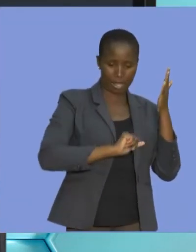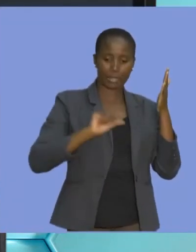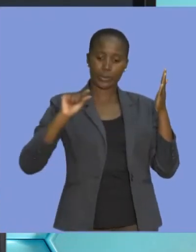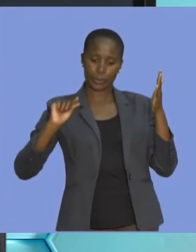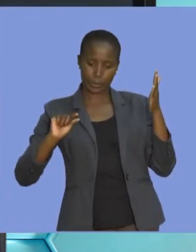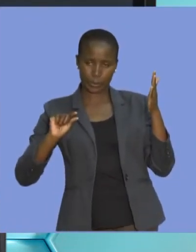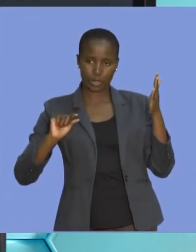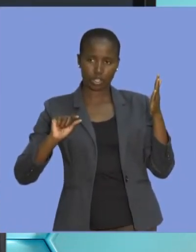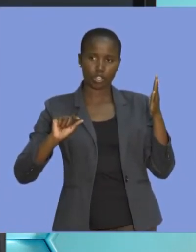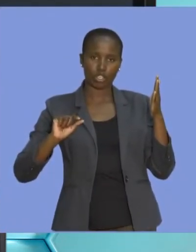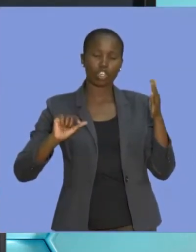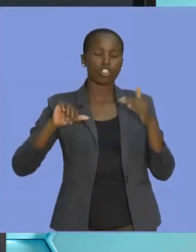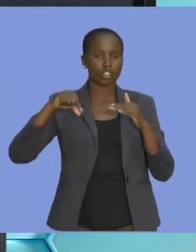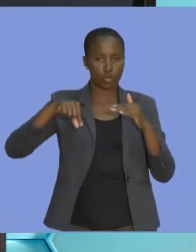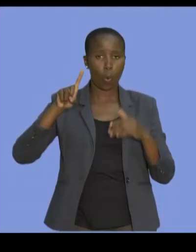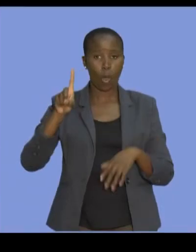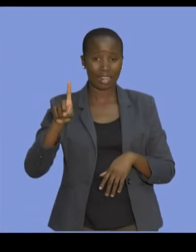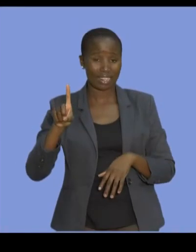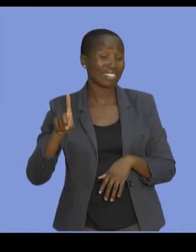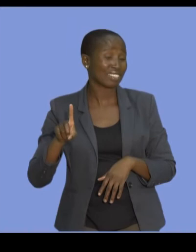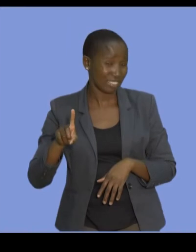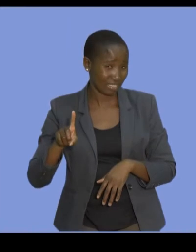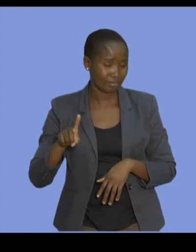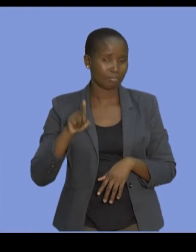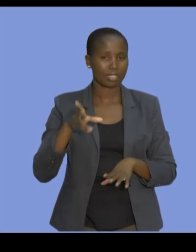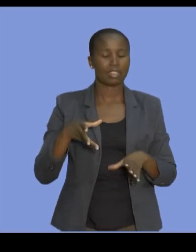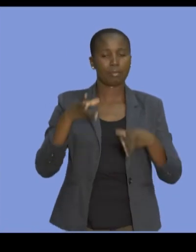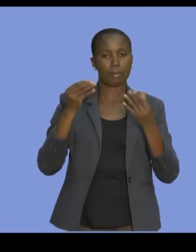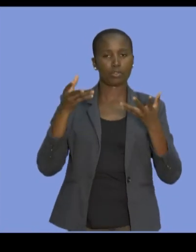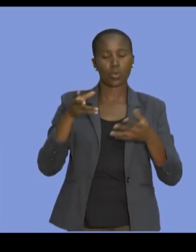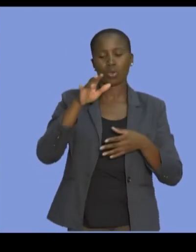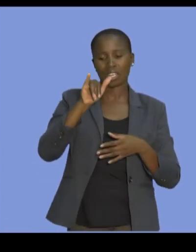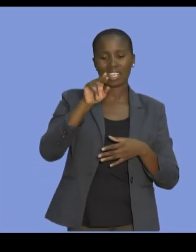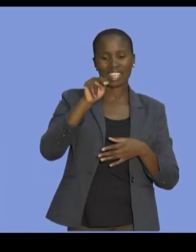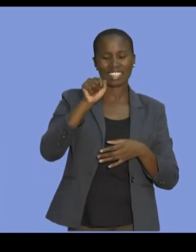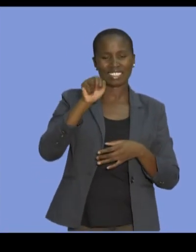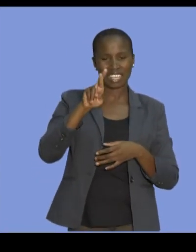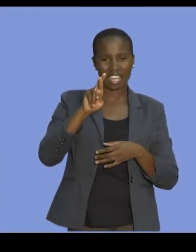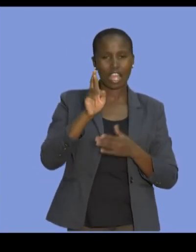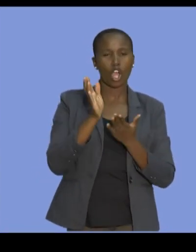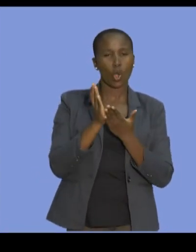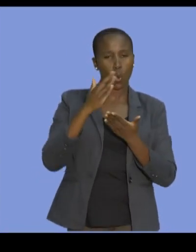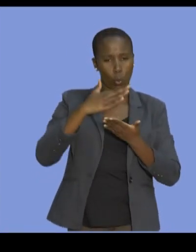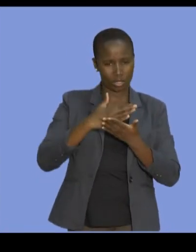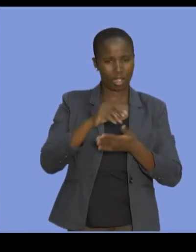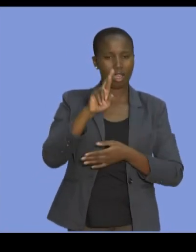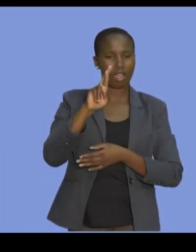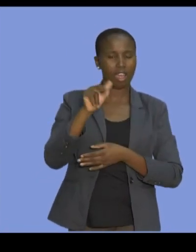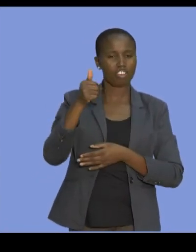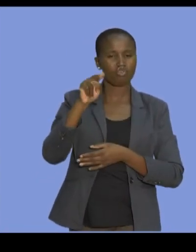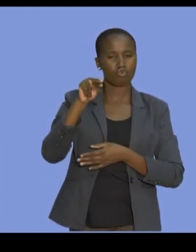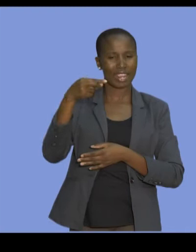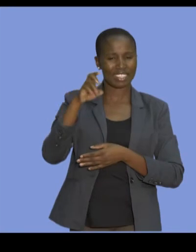quartile is Q1. That's how we get the interquartile range. Okay. And the interquartile range, it just talks